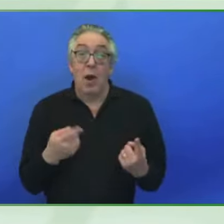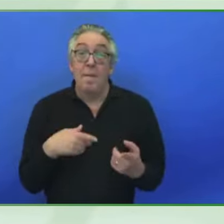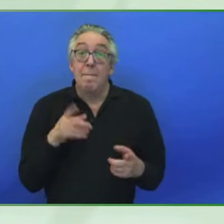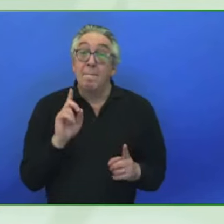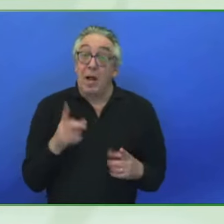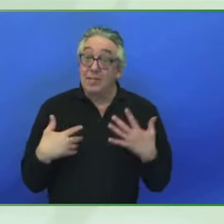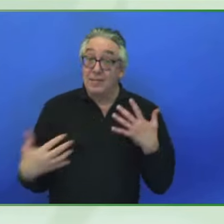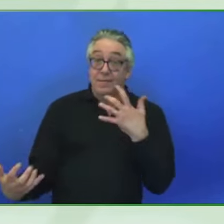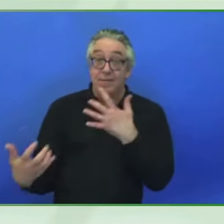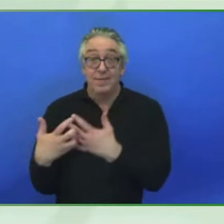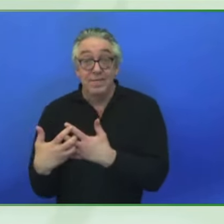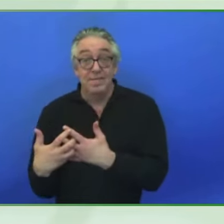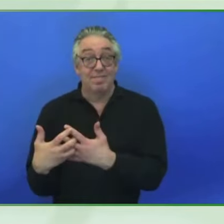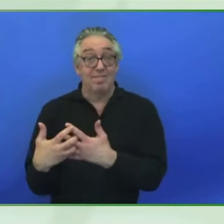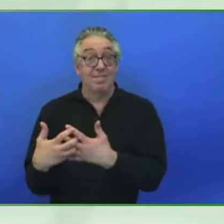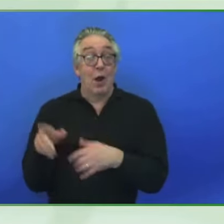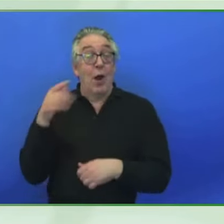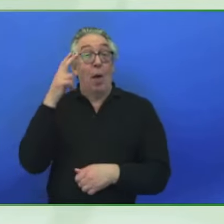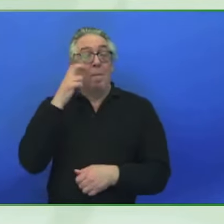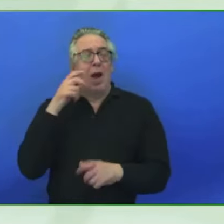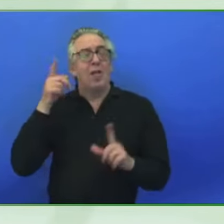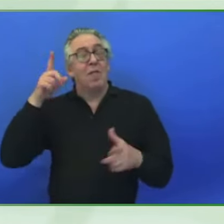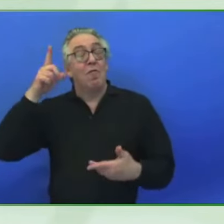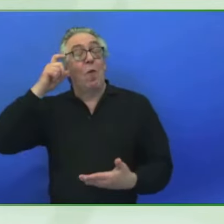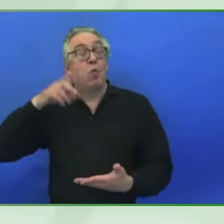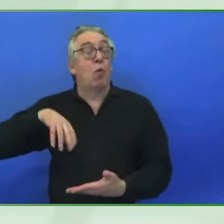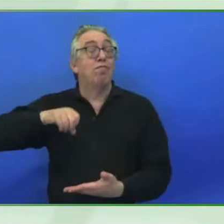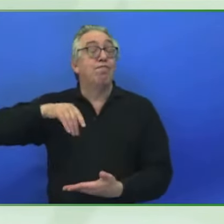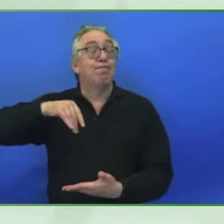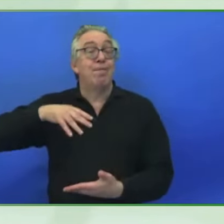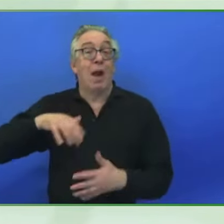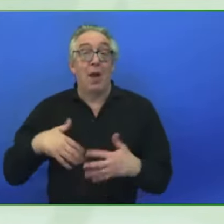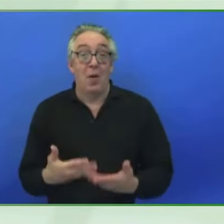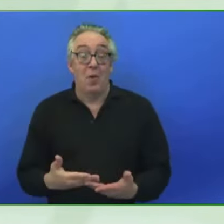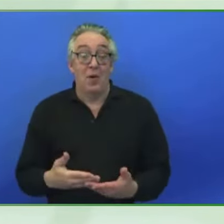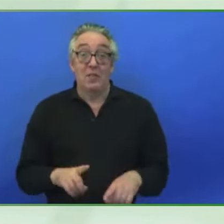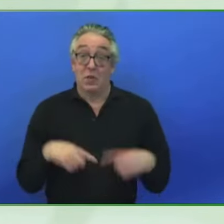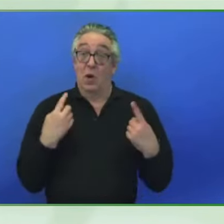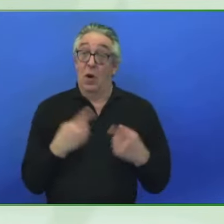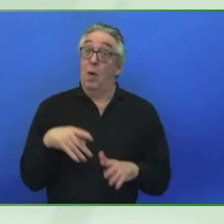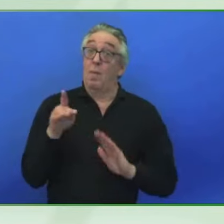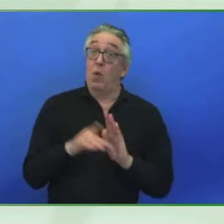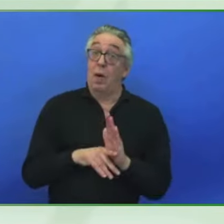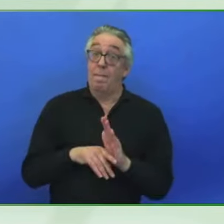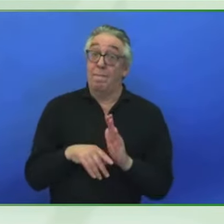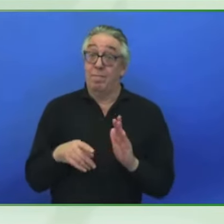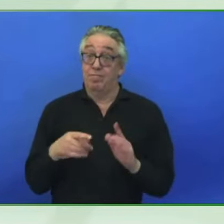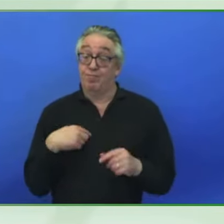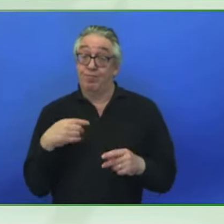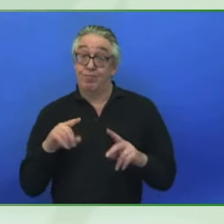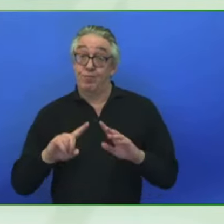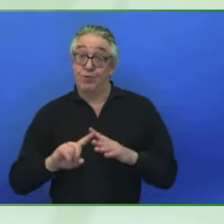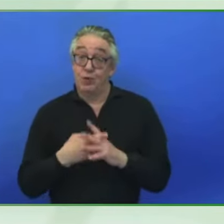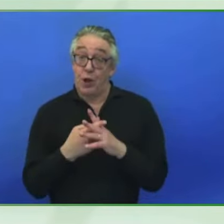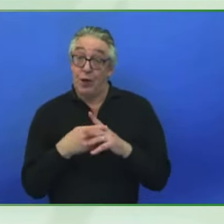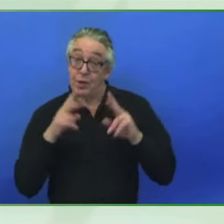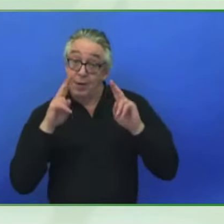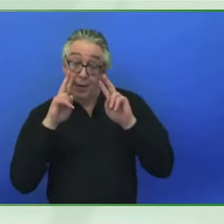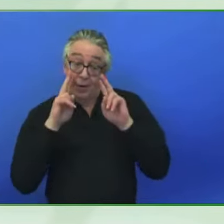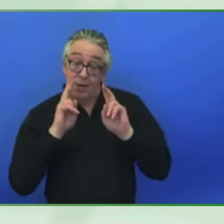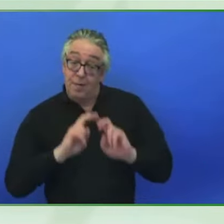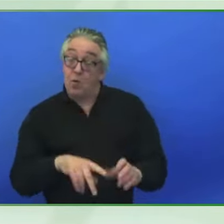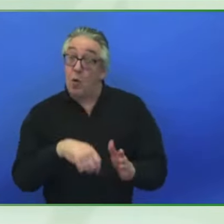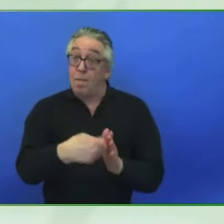disabilities. And so the AI for Accessibility program has started to look at projects that focus much more on the